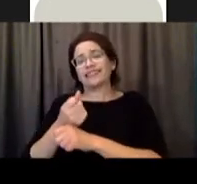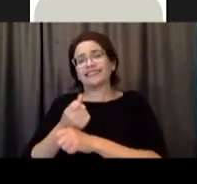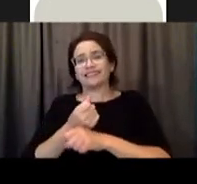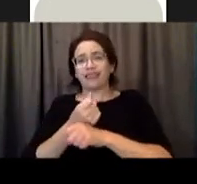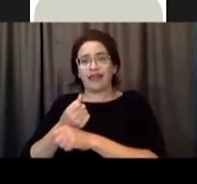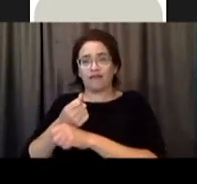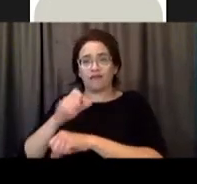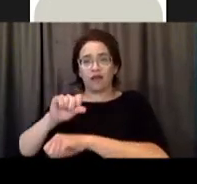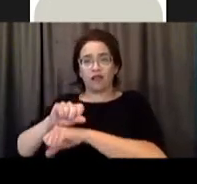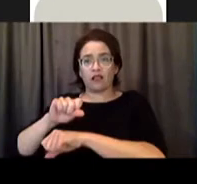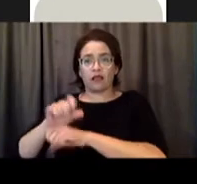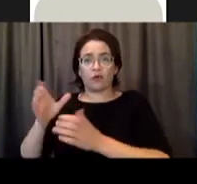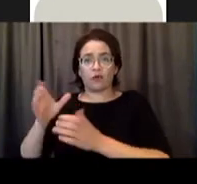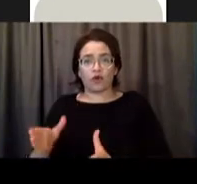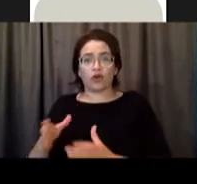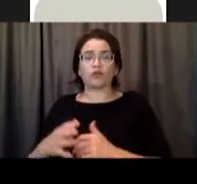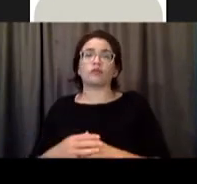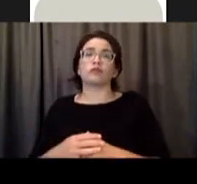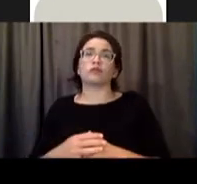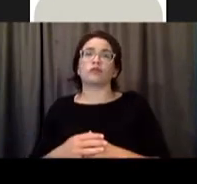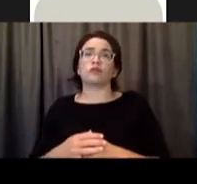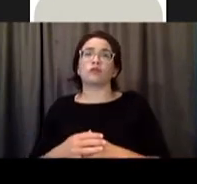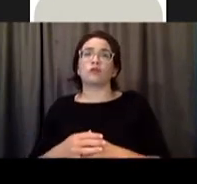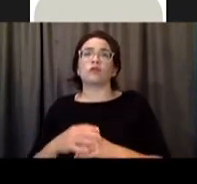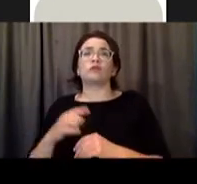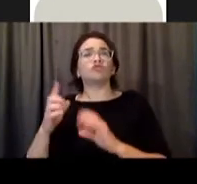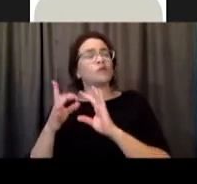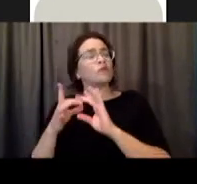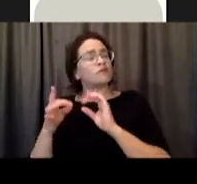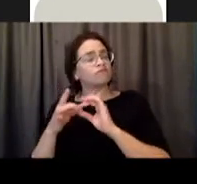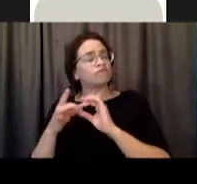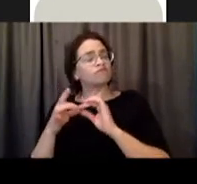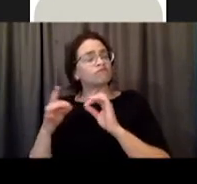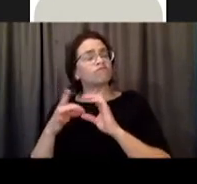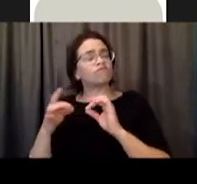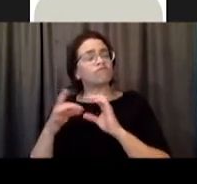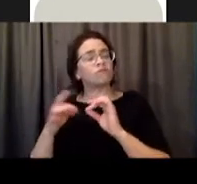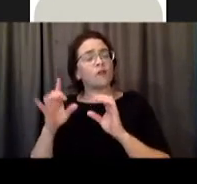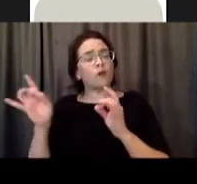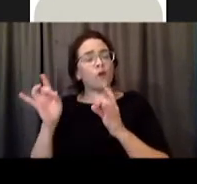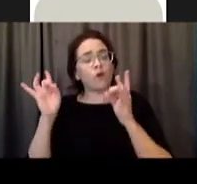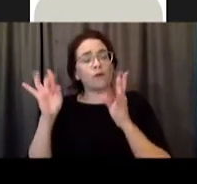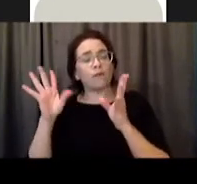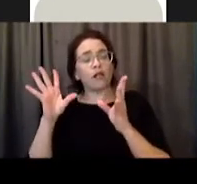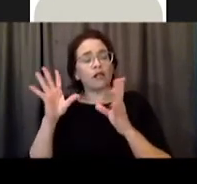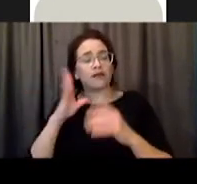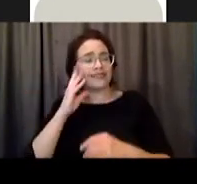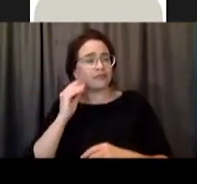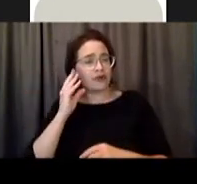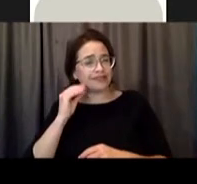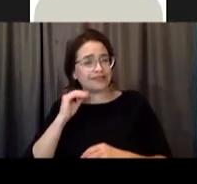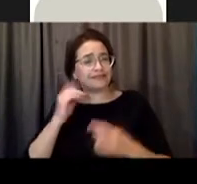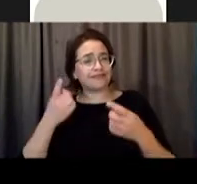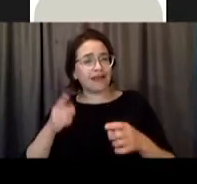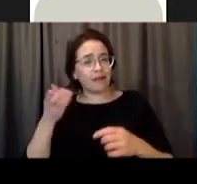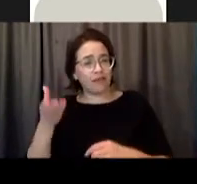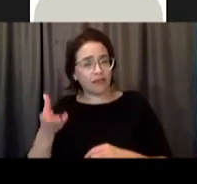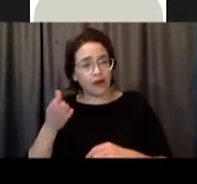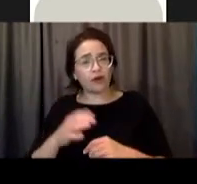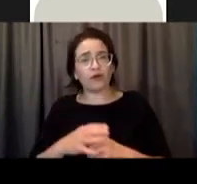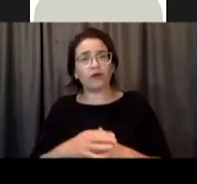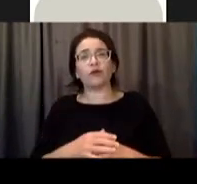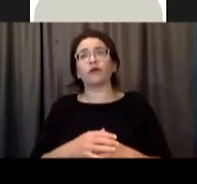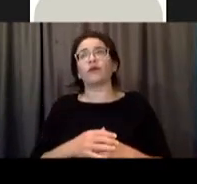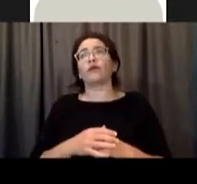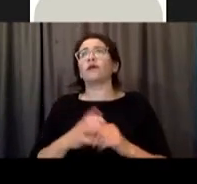us stories about the horrors of the experience in that camp. But also stories of incredible moments of